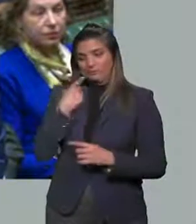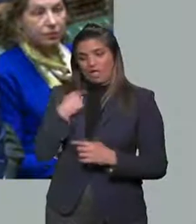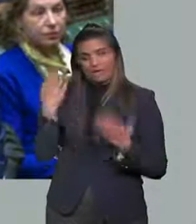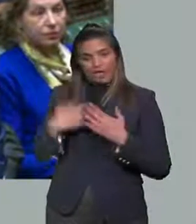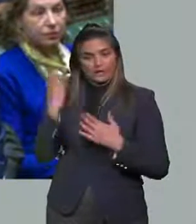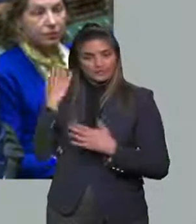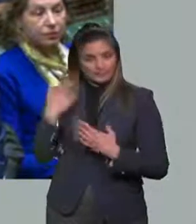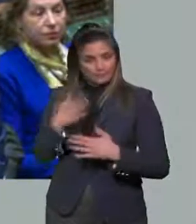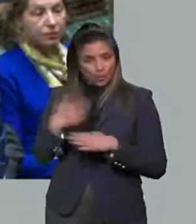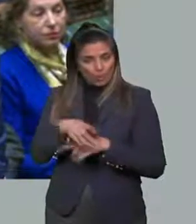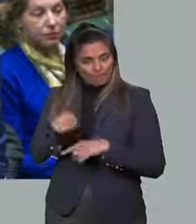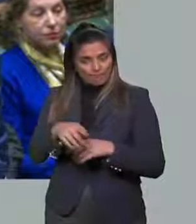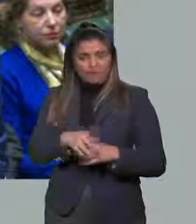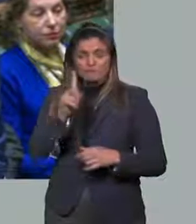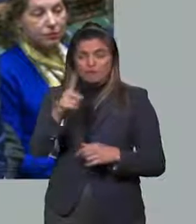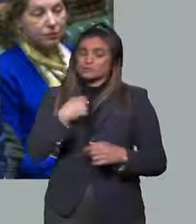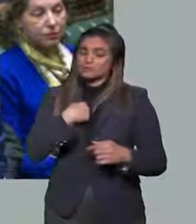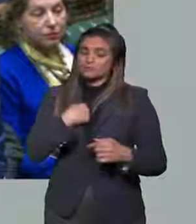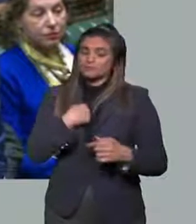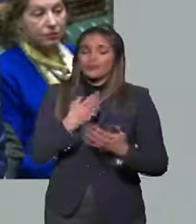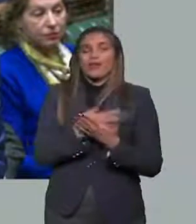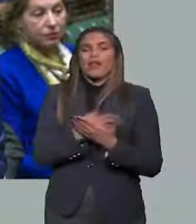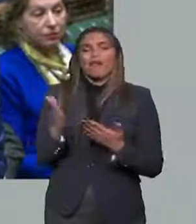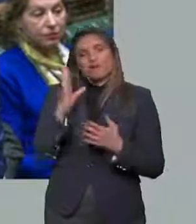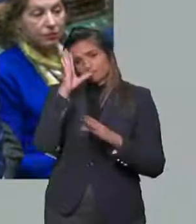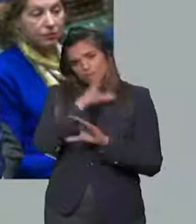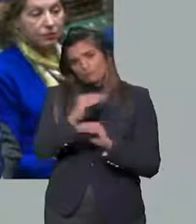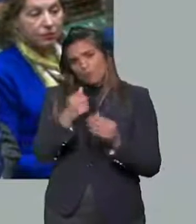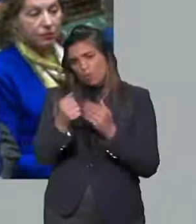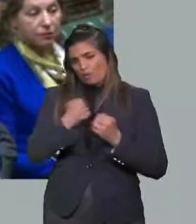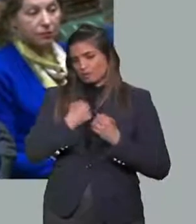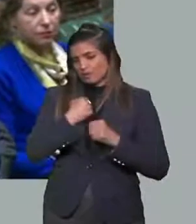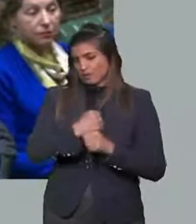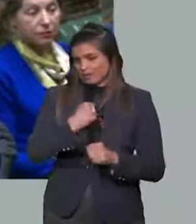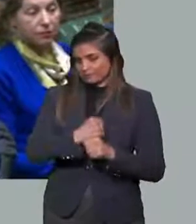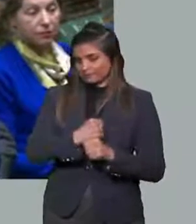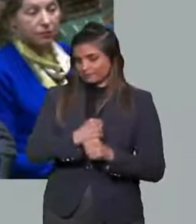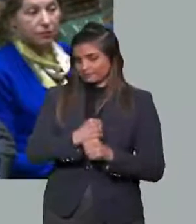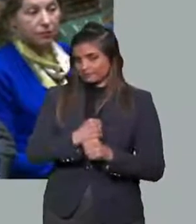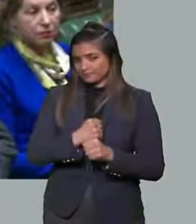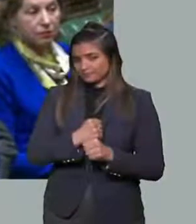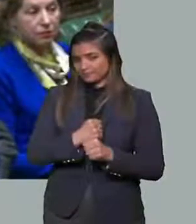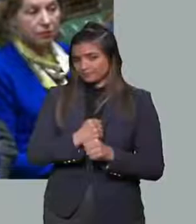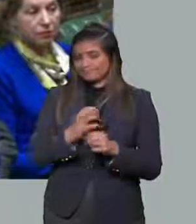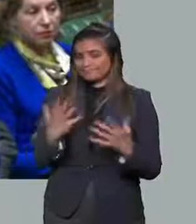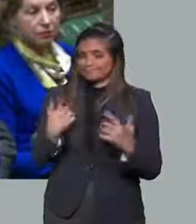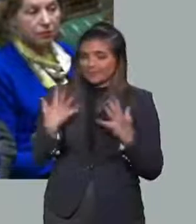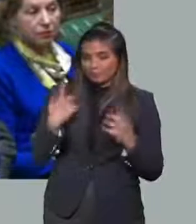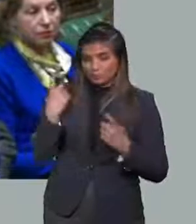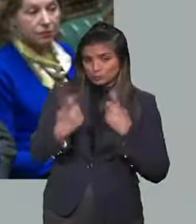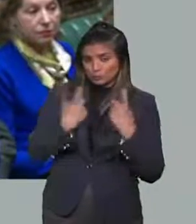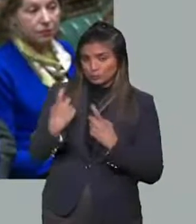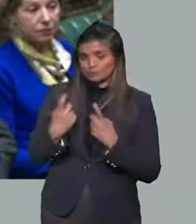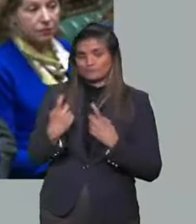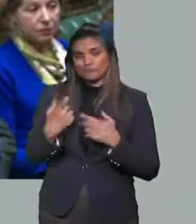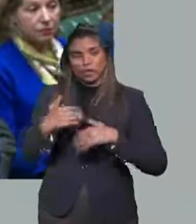of the things that we've always been crystal clear as a government is that if there is a diplomatic off-ramp, and I have to say we have